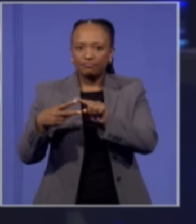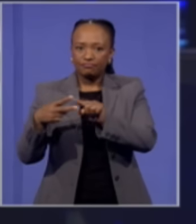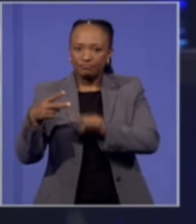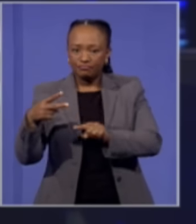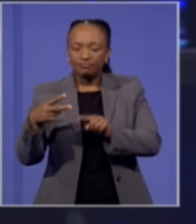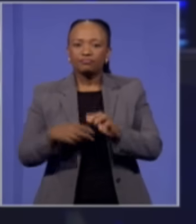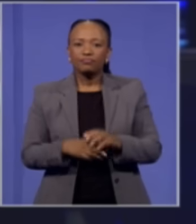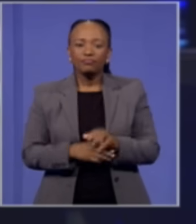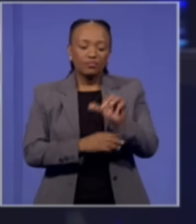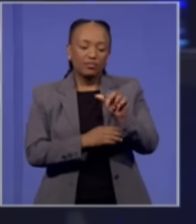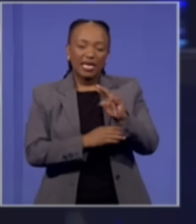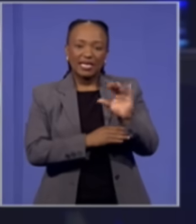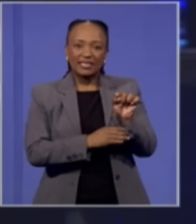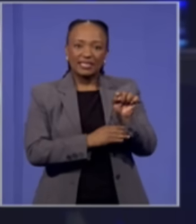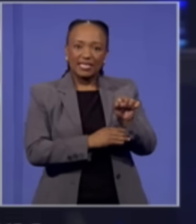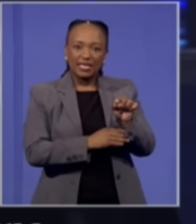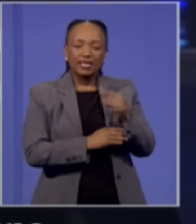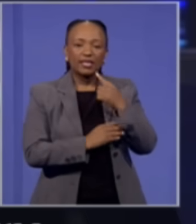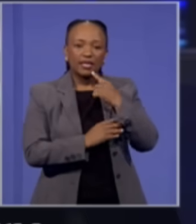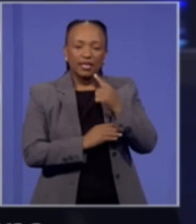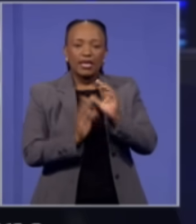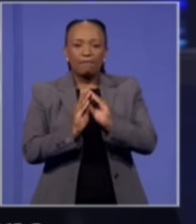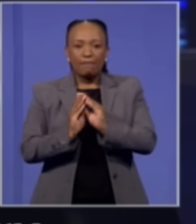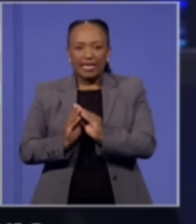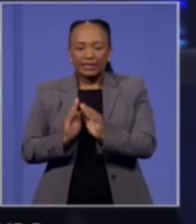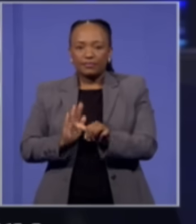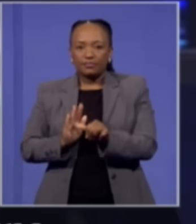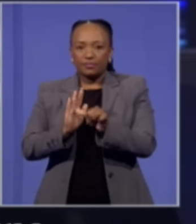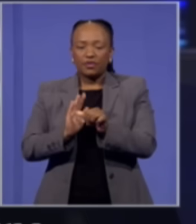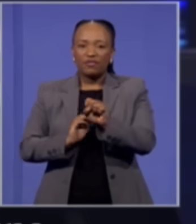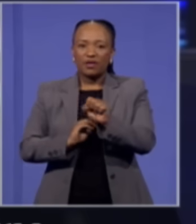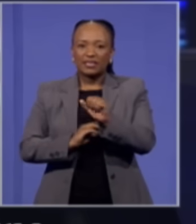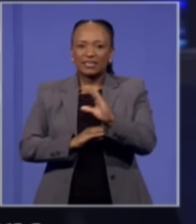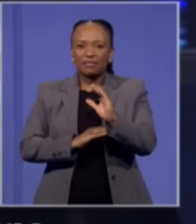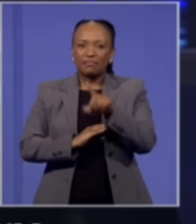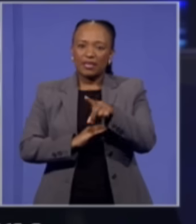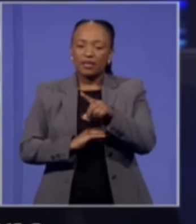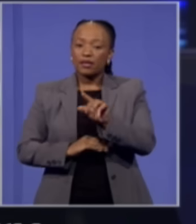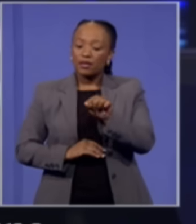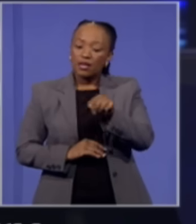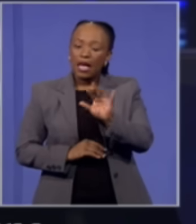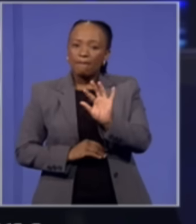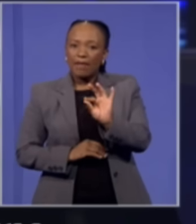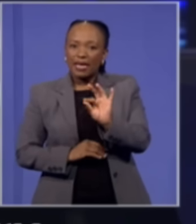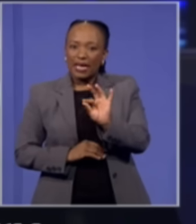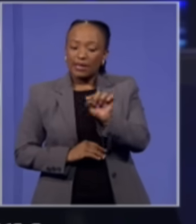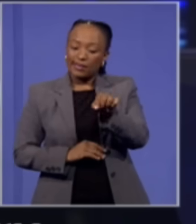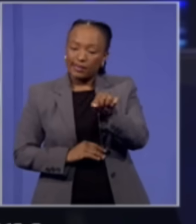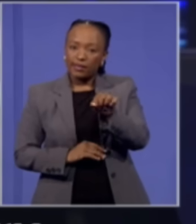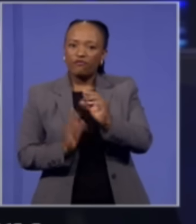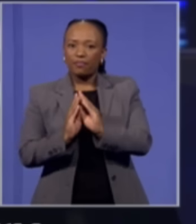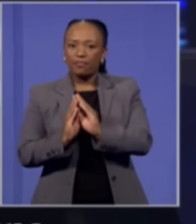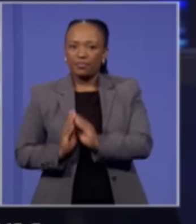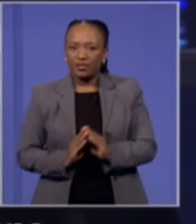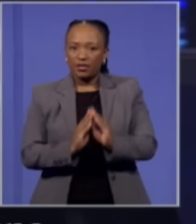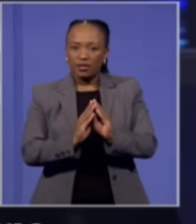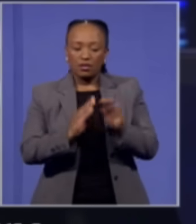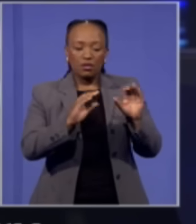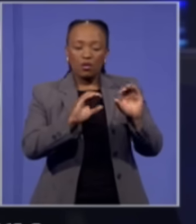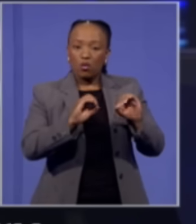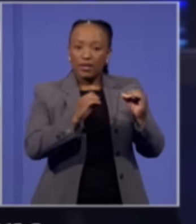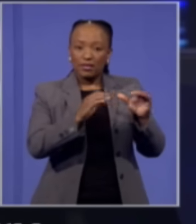ANC ere itlo tshwara kopano ya bohlokwa le SACP ya ka Mantaha. Mekga ena ya mehata mmoho e batla